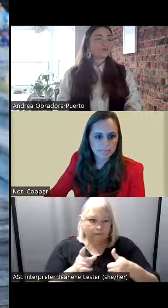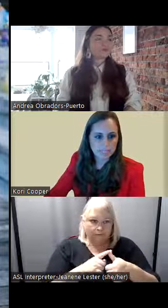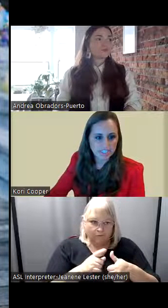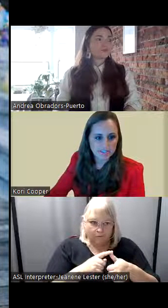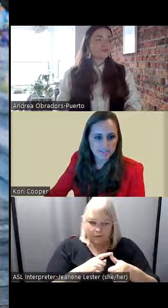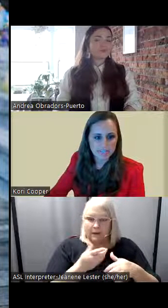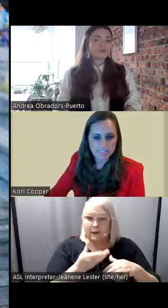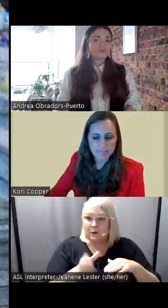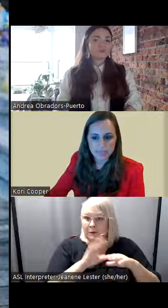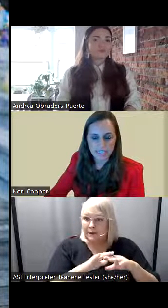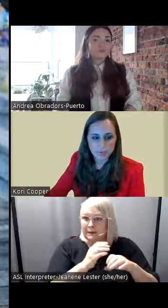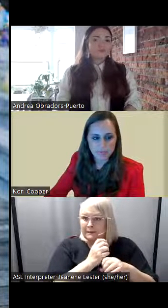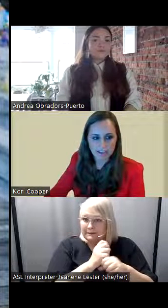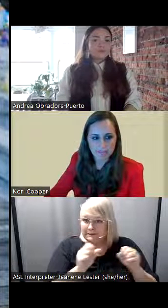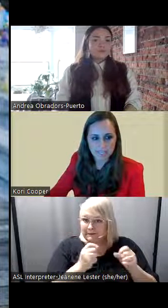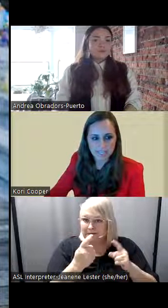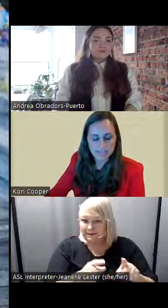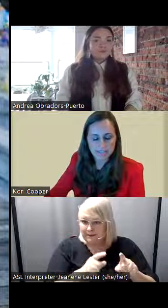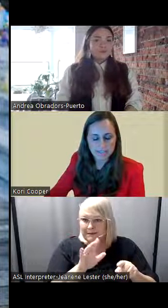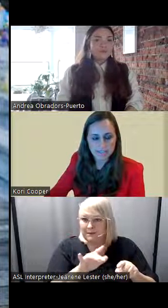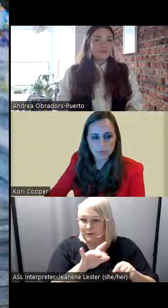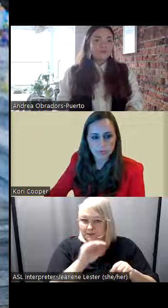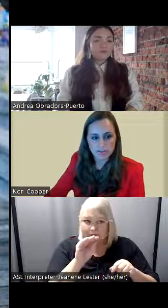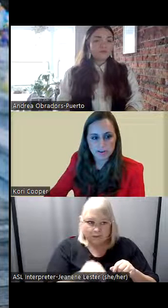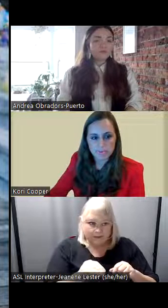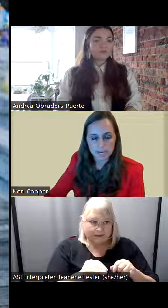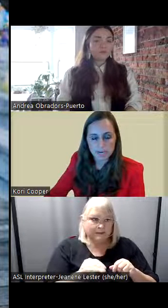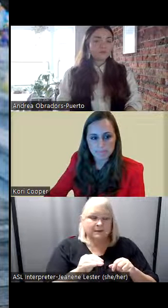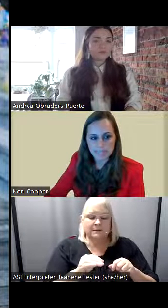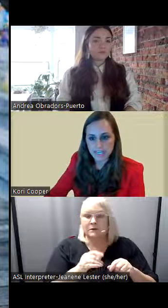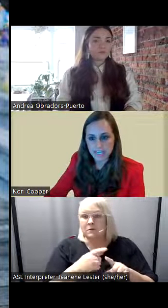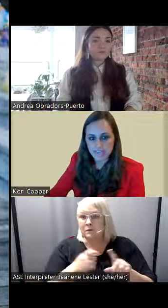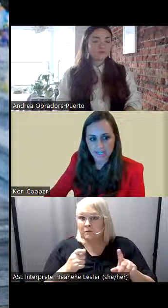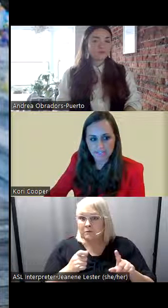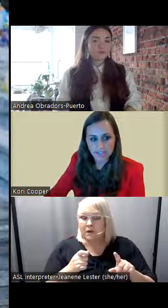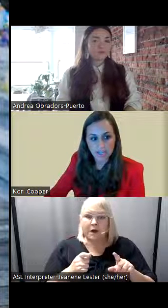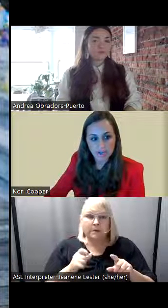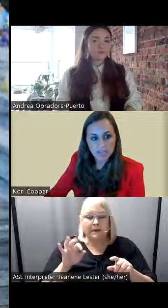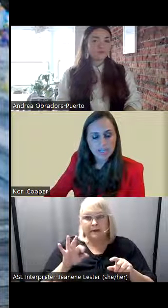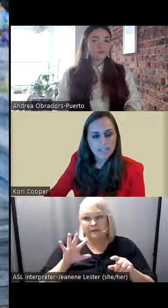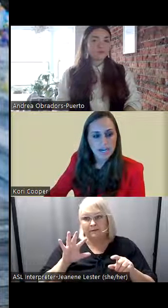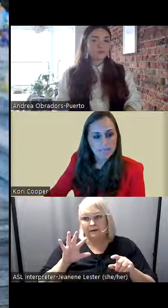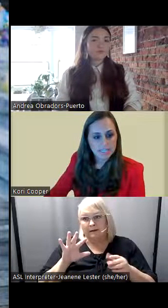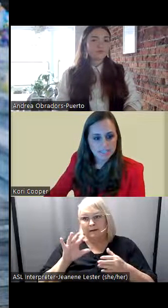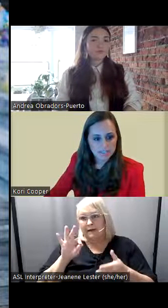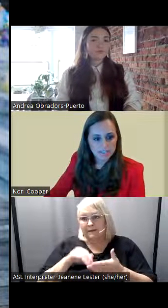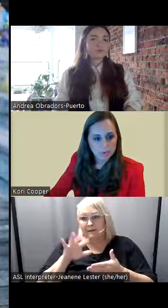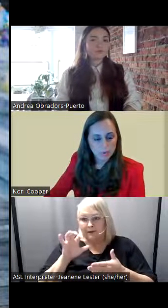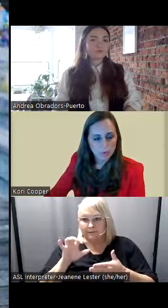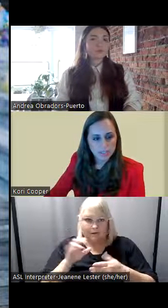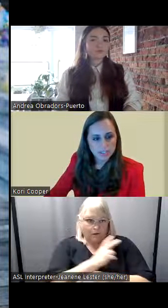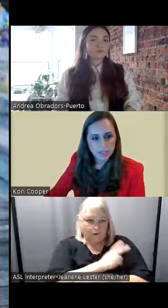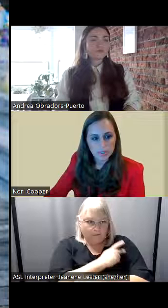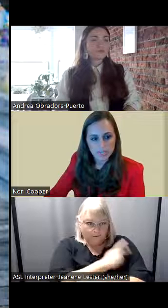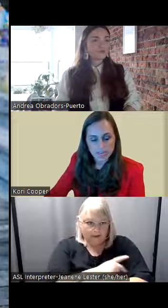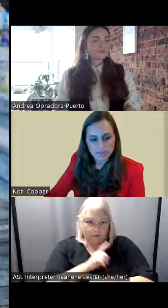number of patient safety events submitted by 25%. So we're moving from a baseline of 9,500 patient safety events